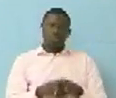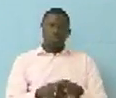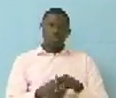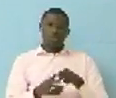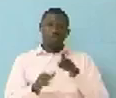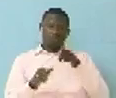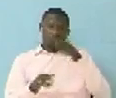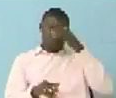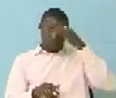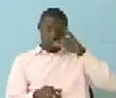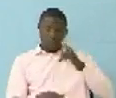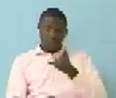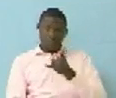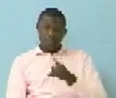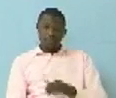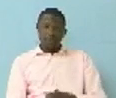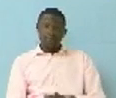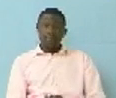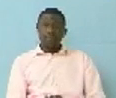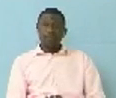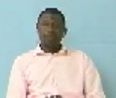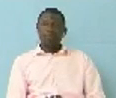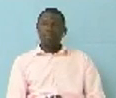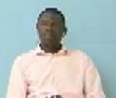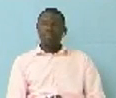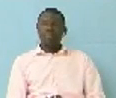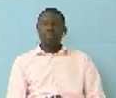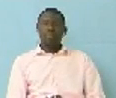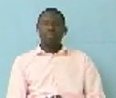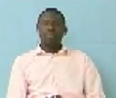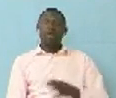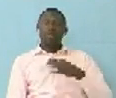You agree? Council, I will let you know that